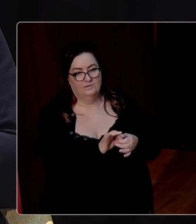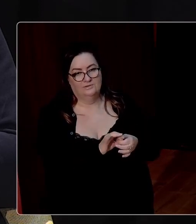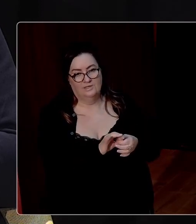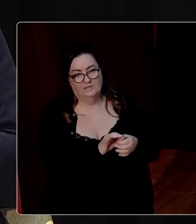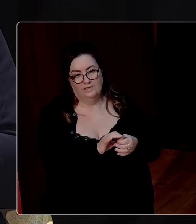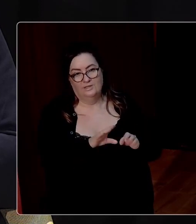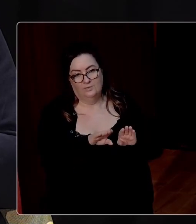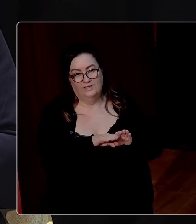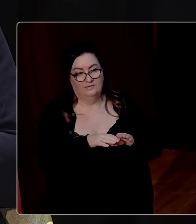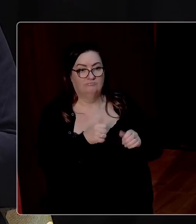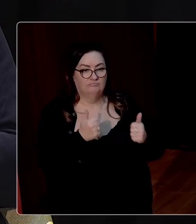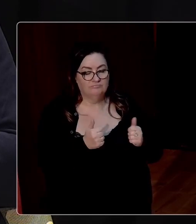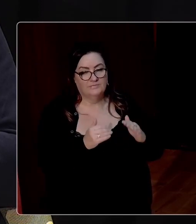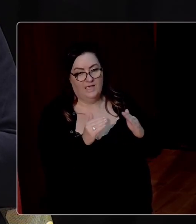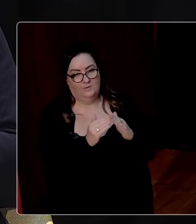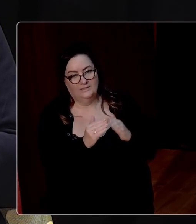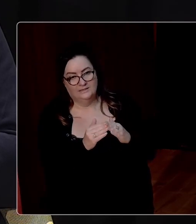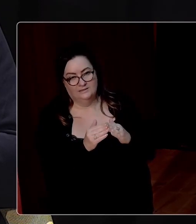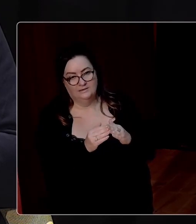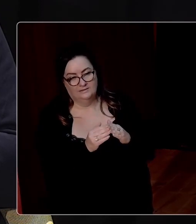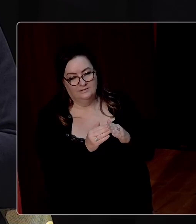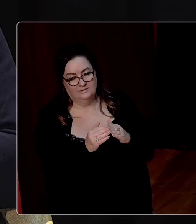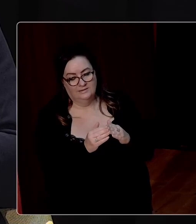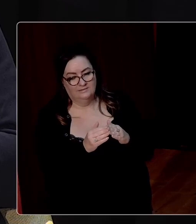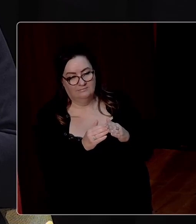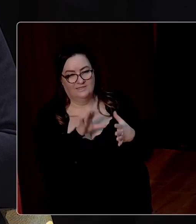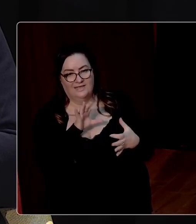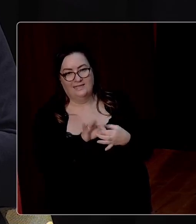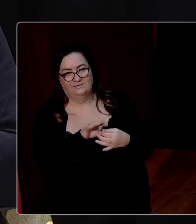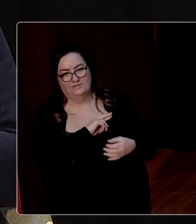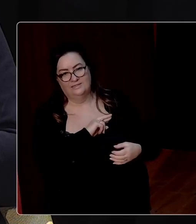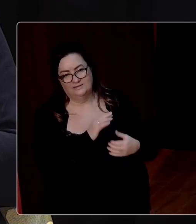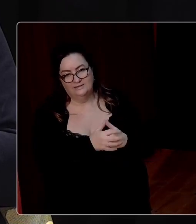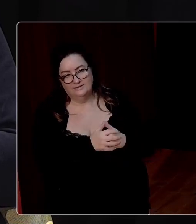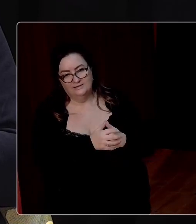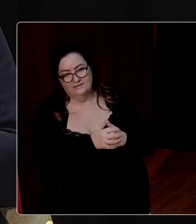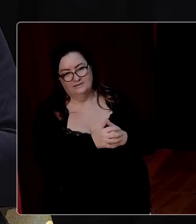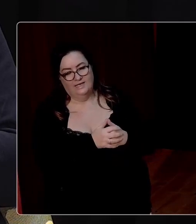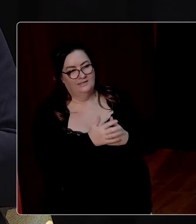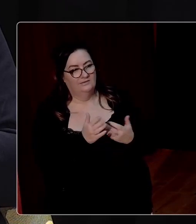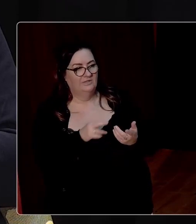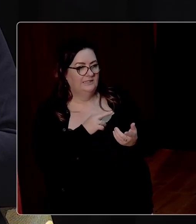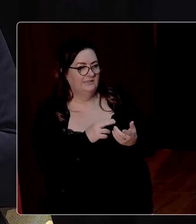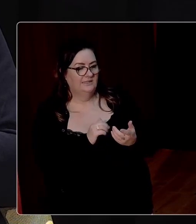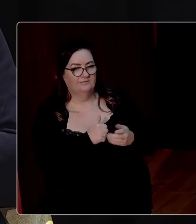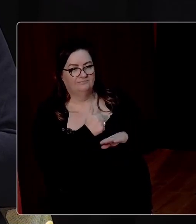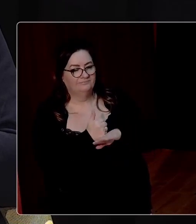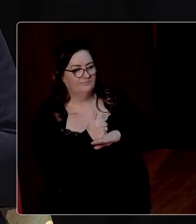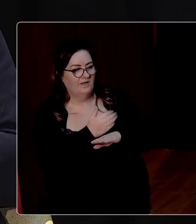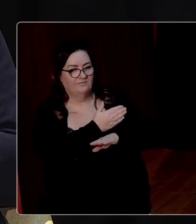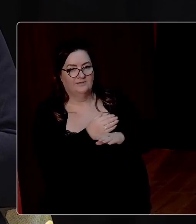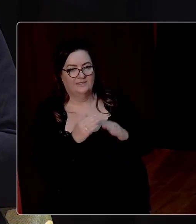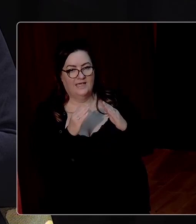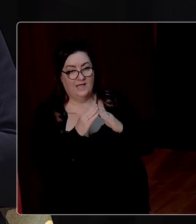question of good housing. And the very fact that the The genesis of the housing